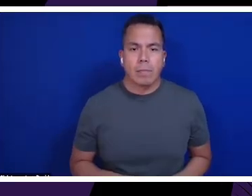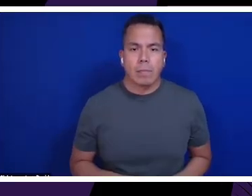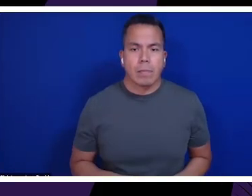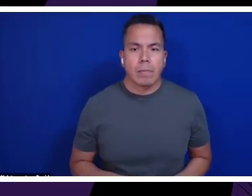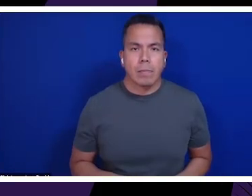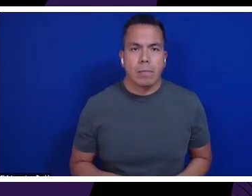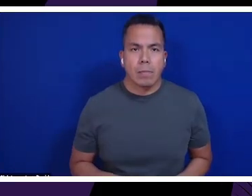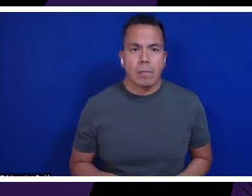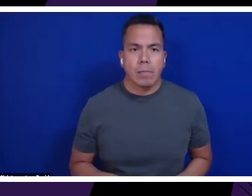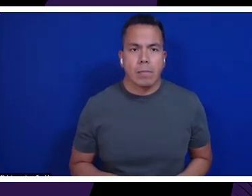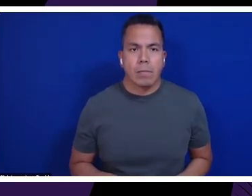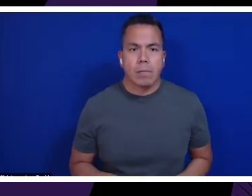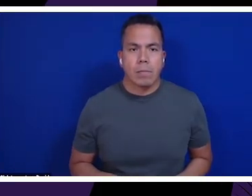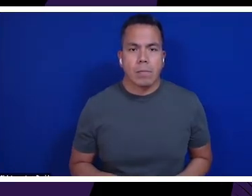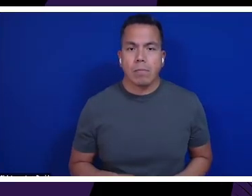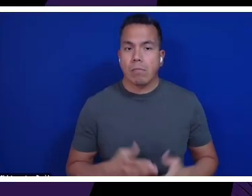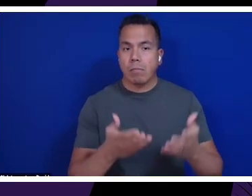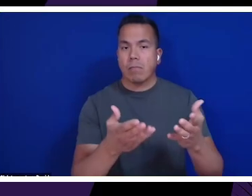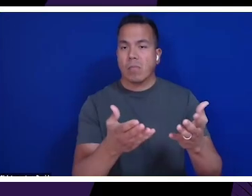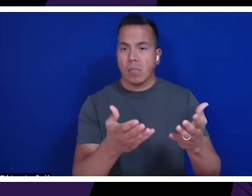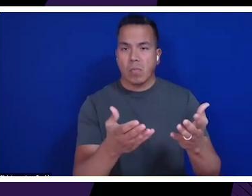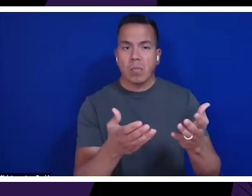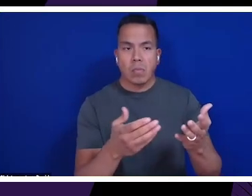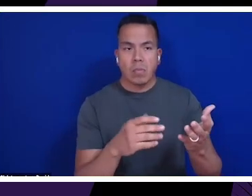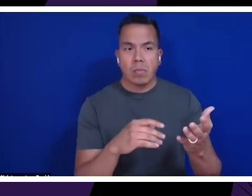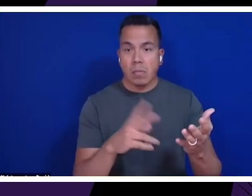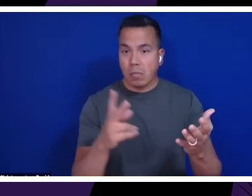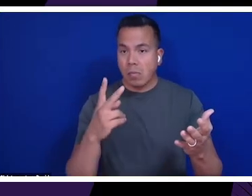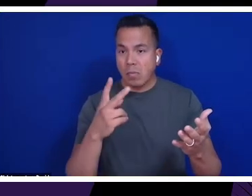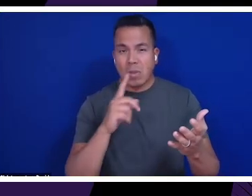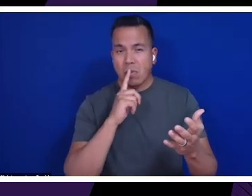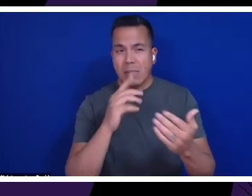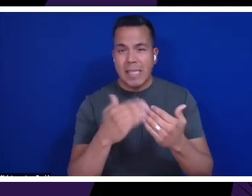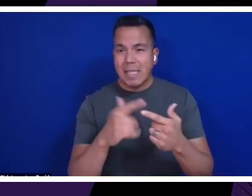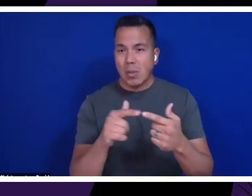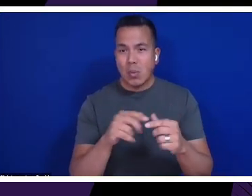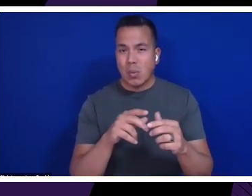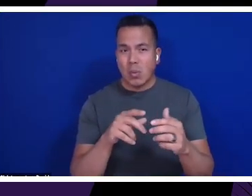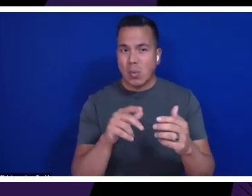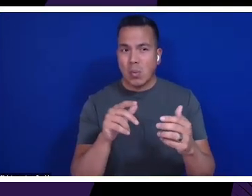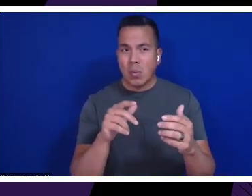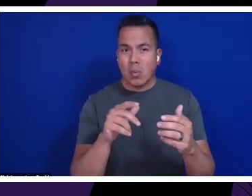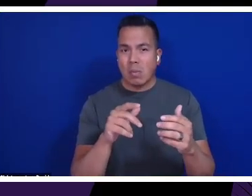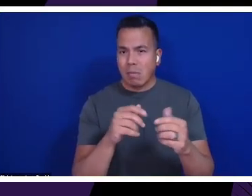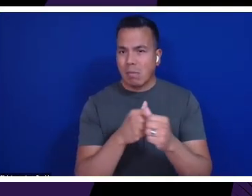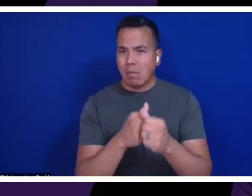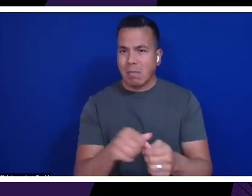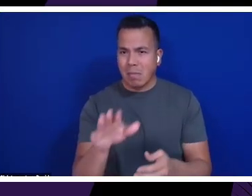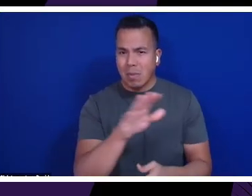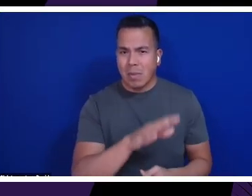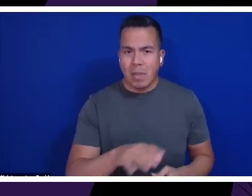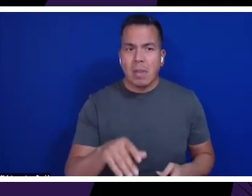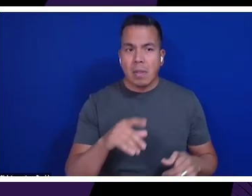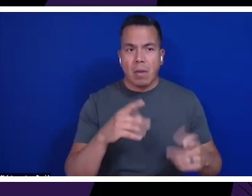it's a the UI is very easy to navigate, right? So like I said, we have already